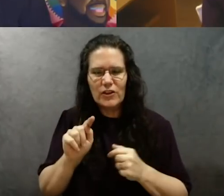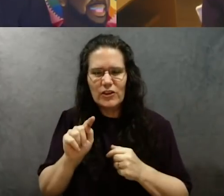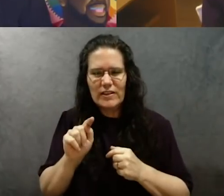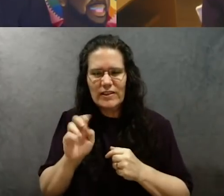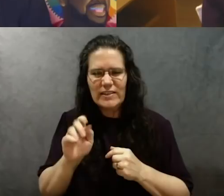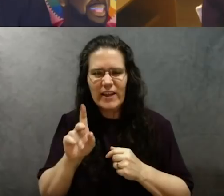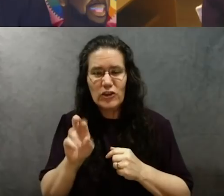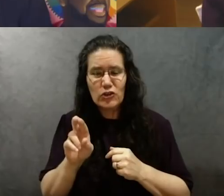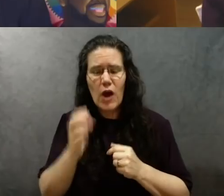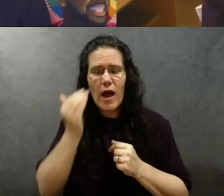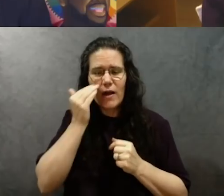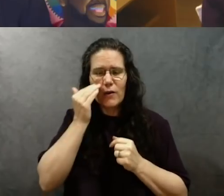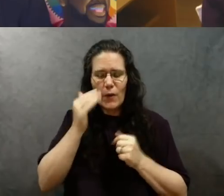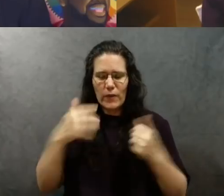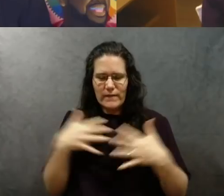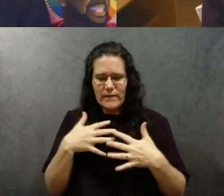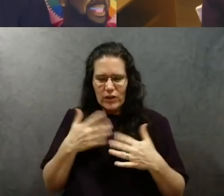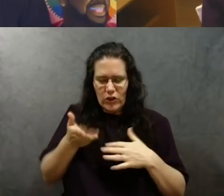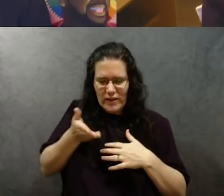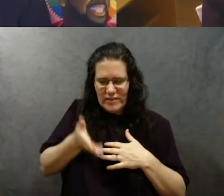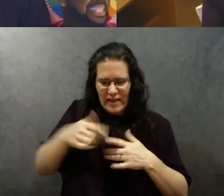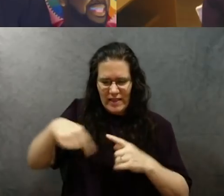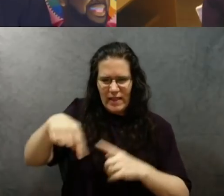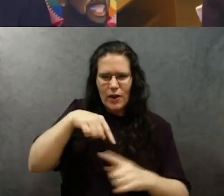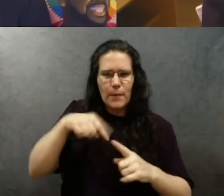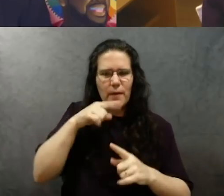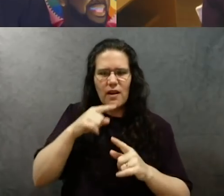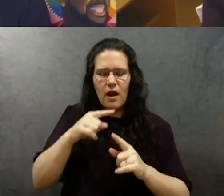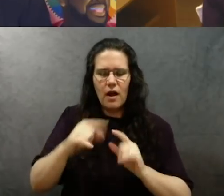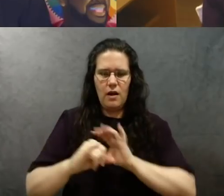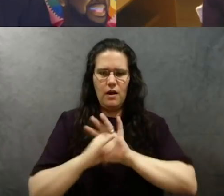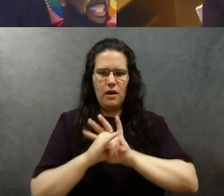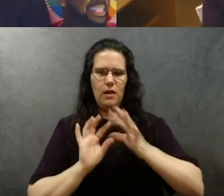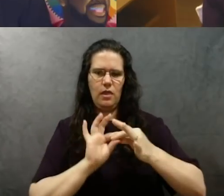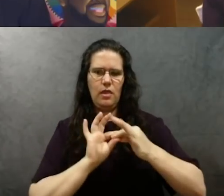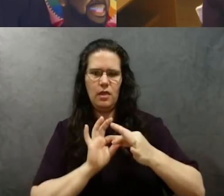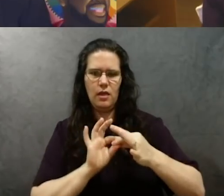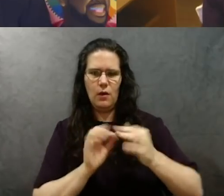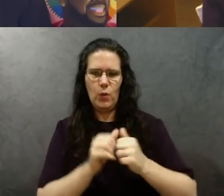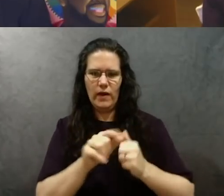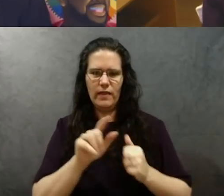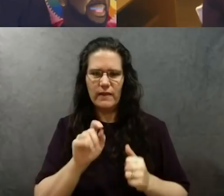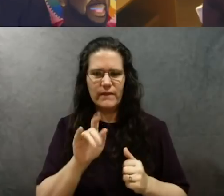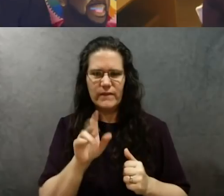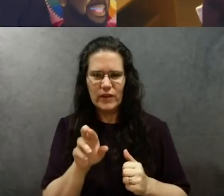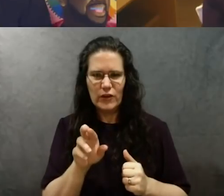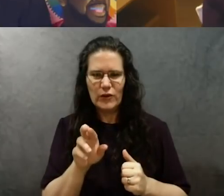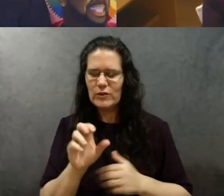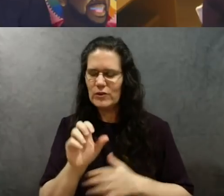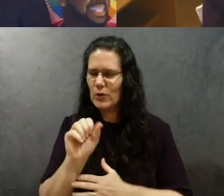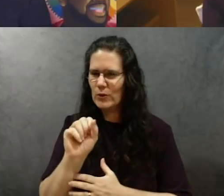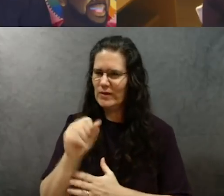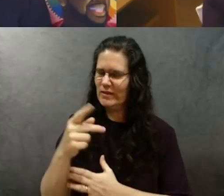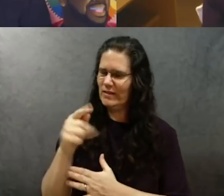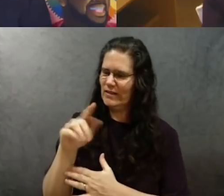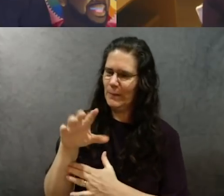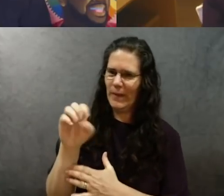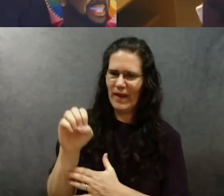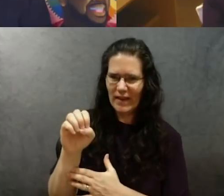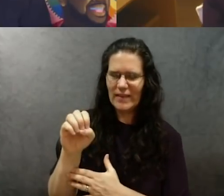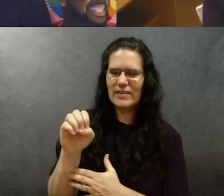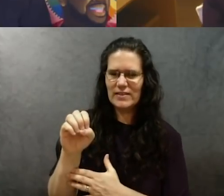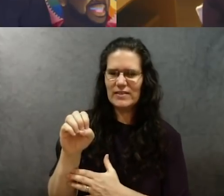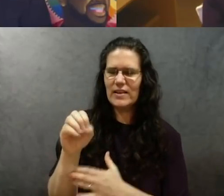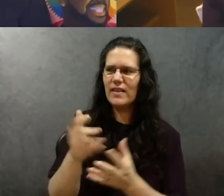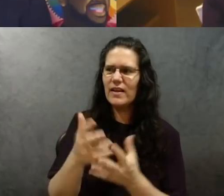it's floating and there's no identification. And space is such a powerful way